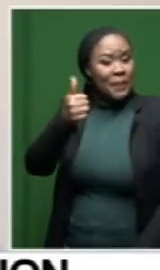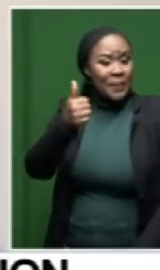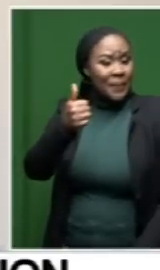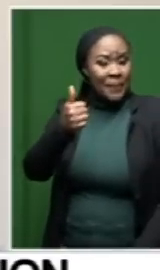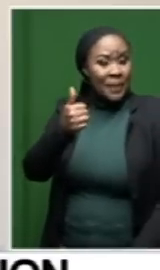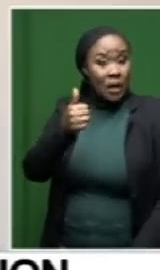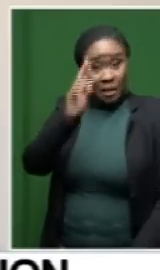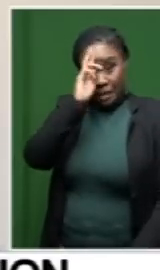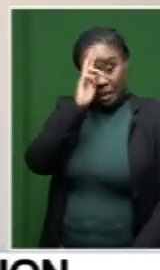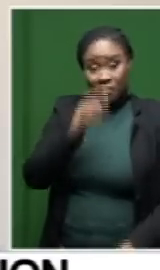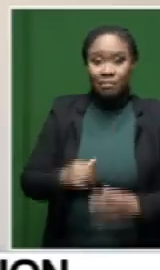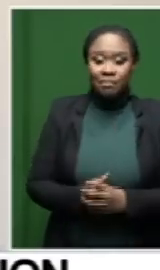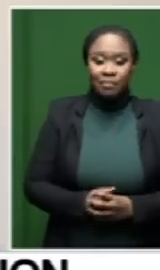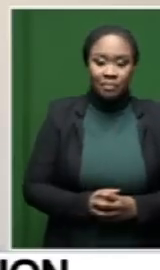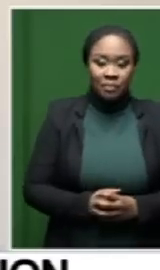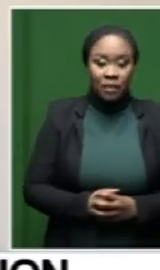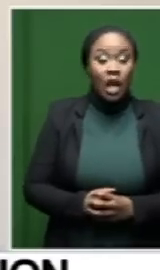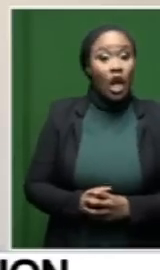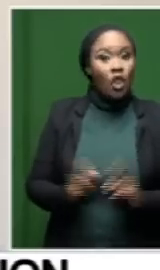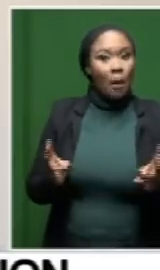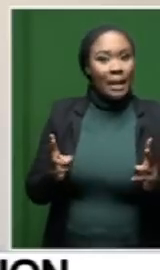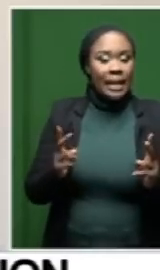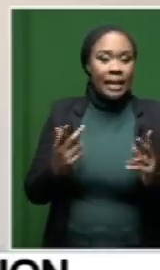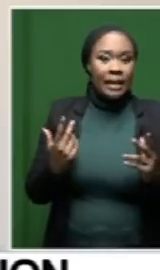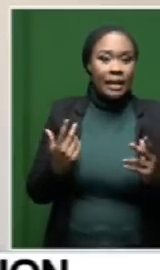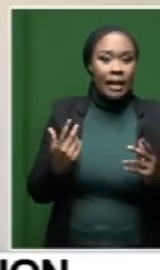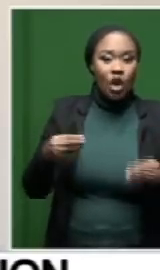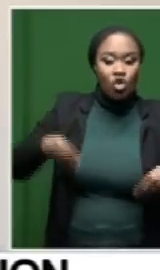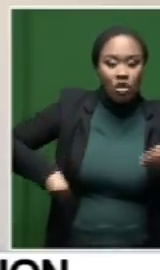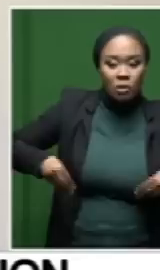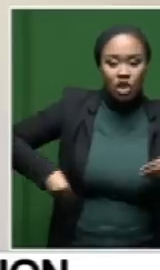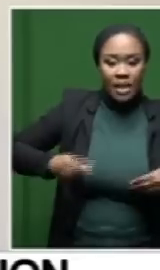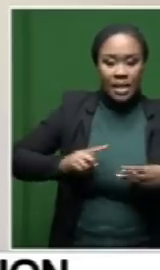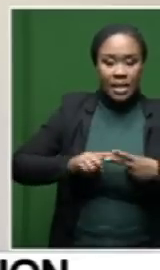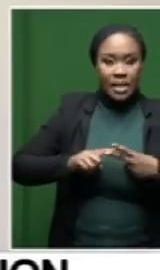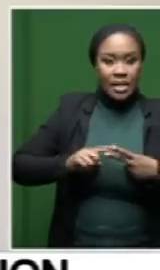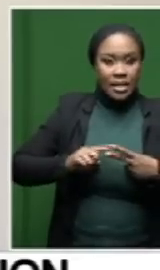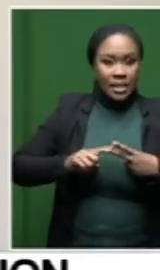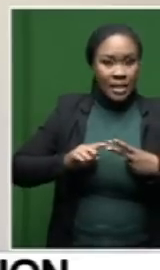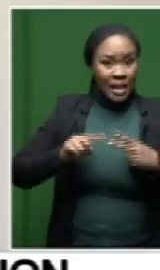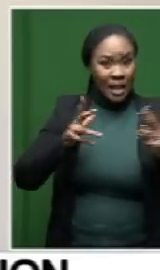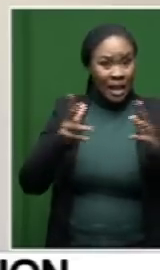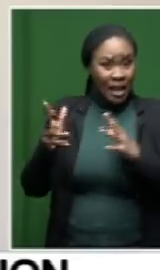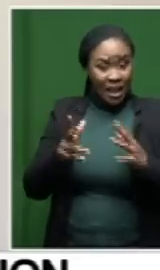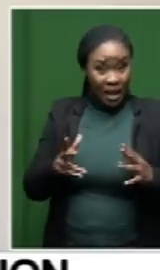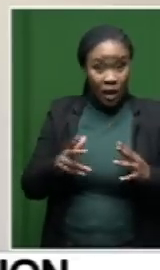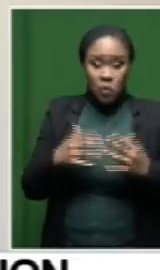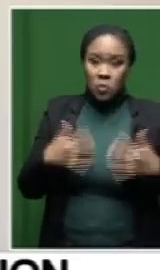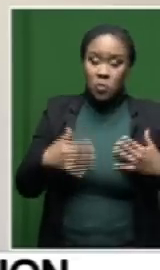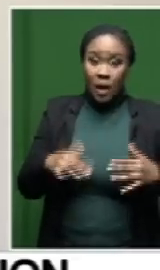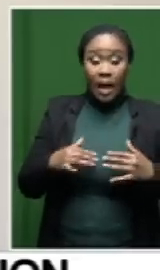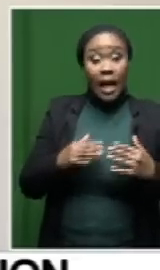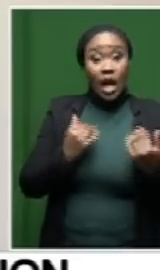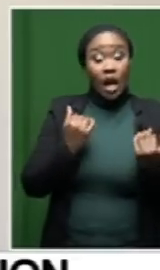remember, in white collar crimes, it takes years to draw up indictments because you have to